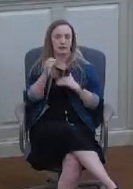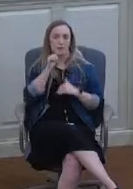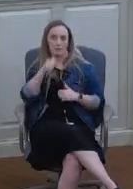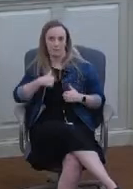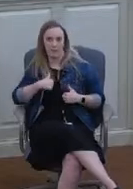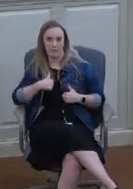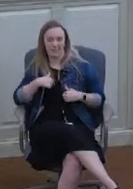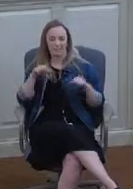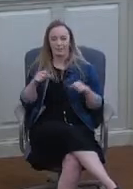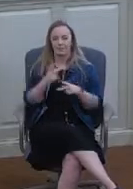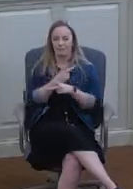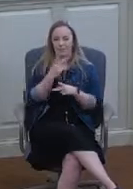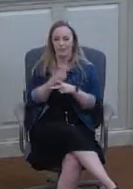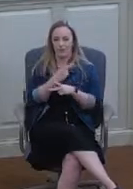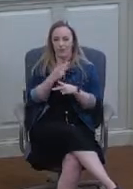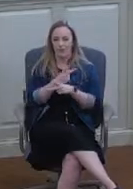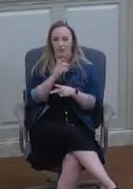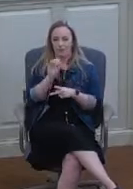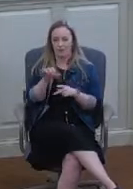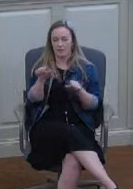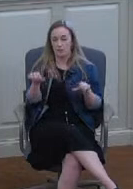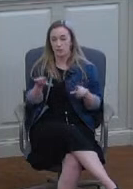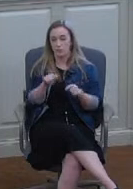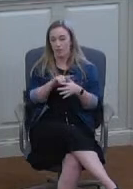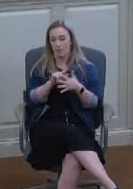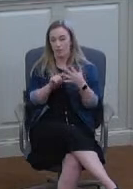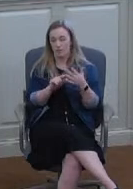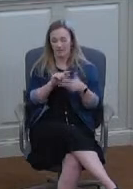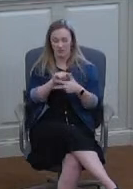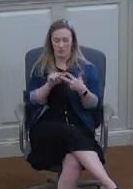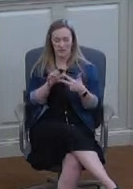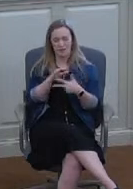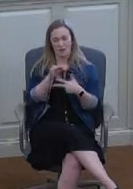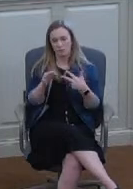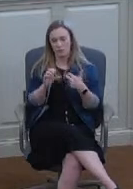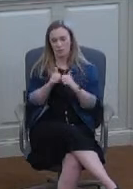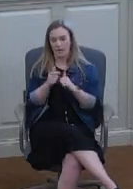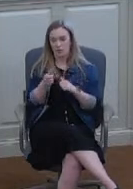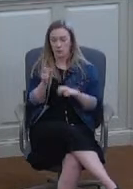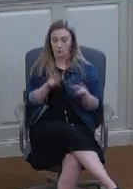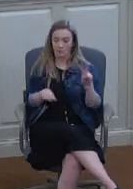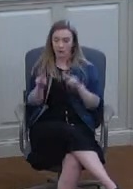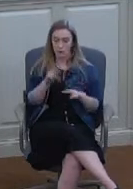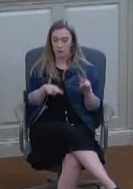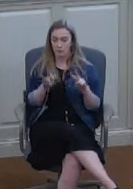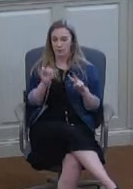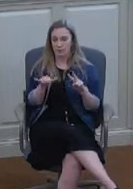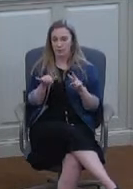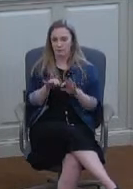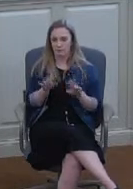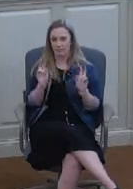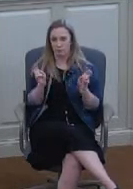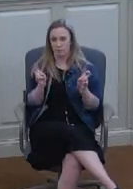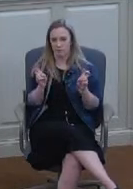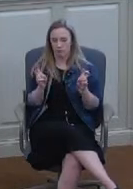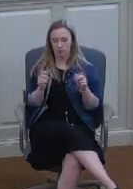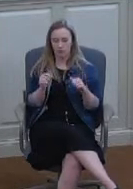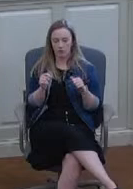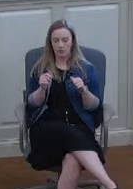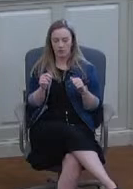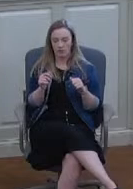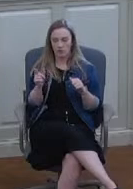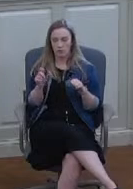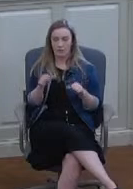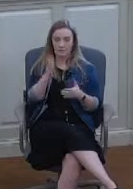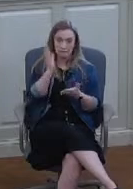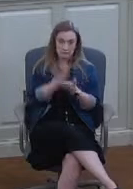figure that out, and you can do that as well. So those are kind of your three options about how you review this matter. You stop the